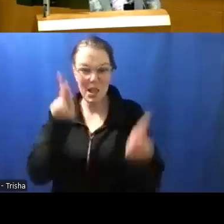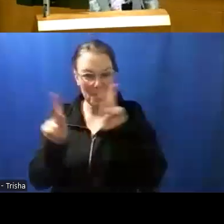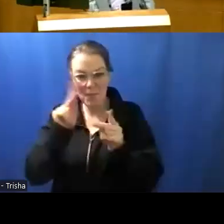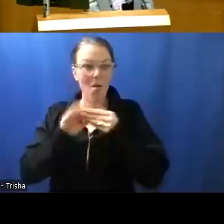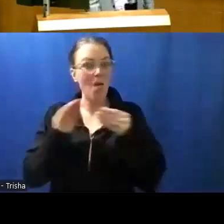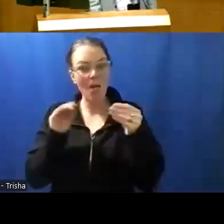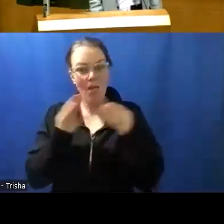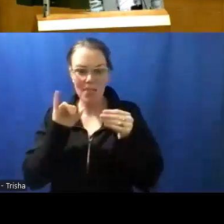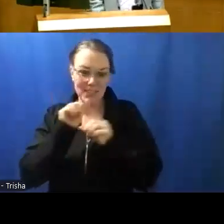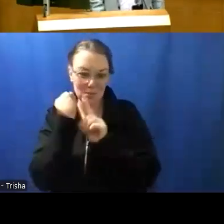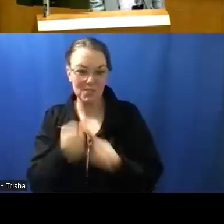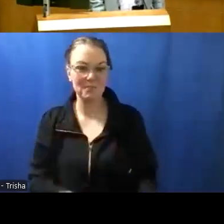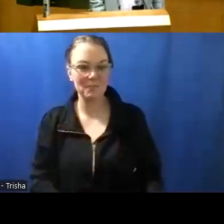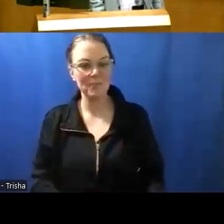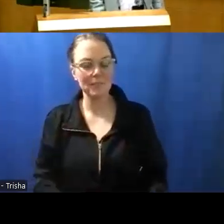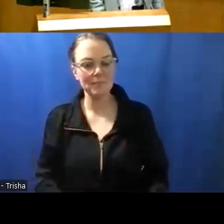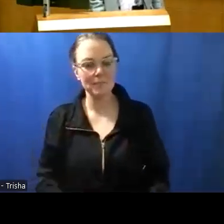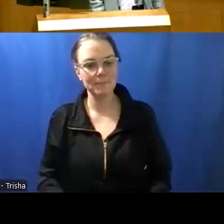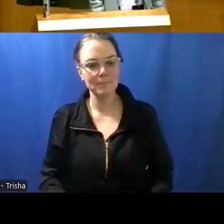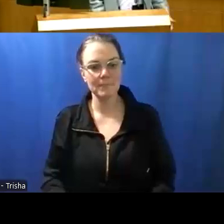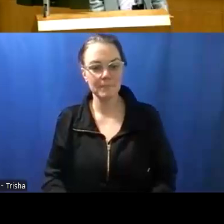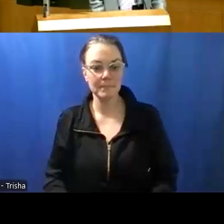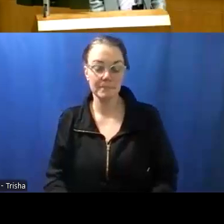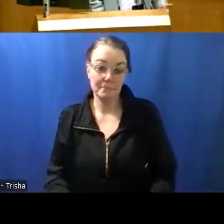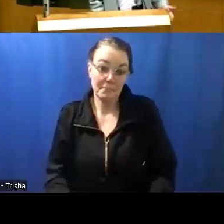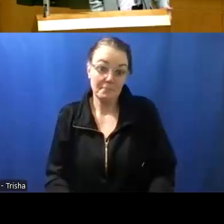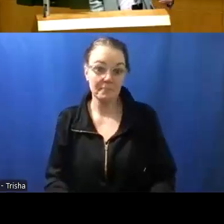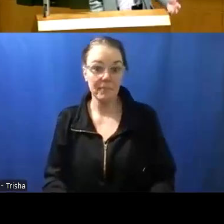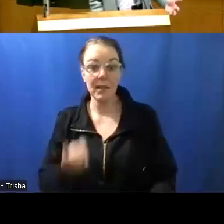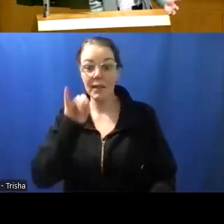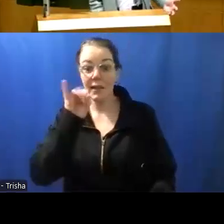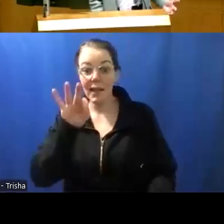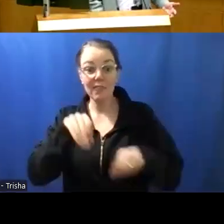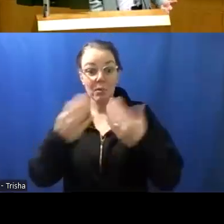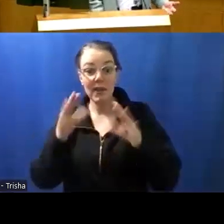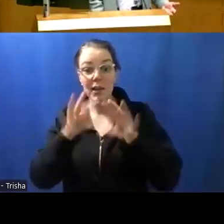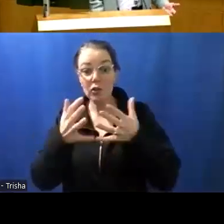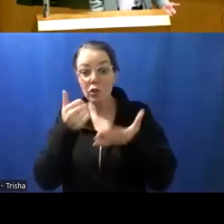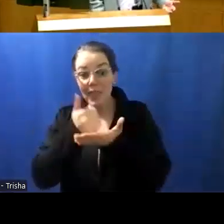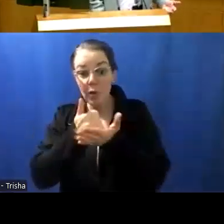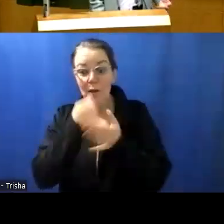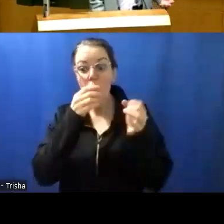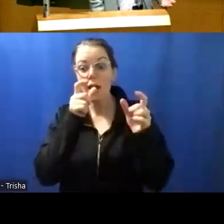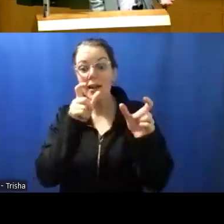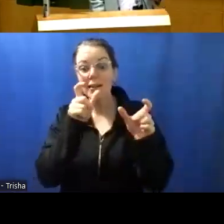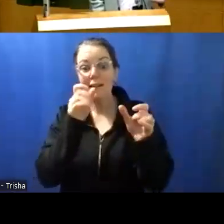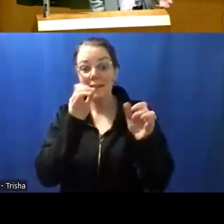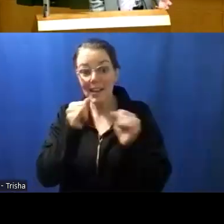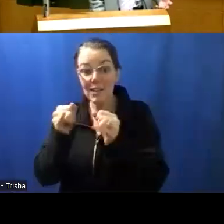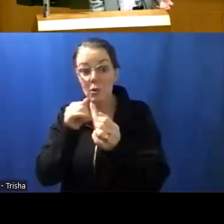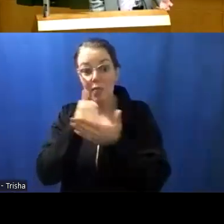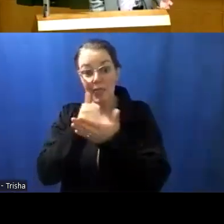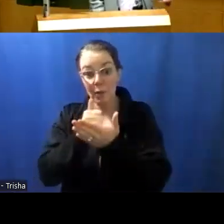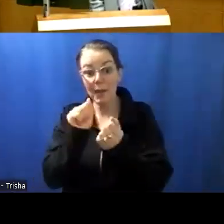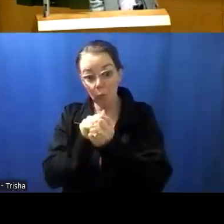of situations. And again, if you're going to be doing group therapy or individual therapy with people going through this, it helps to know what people